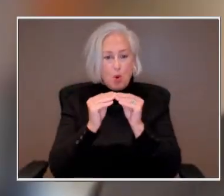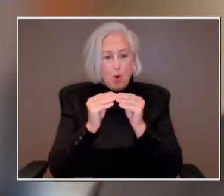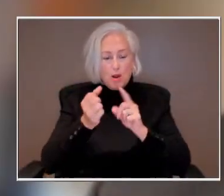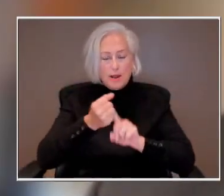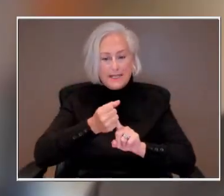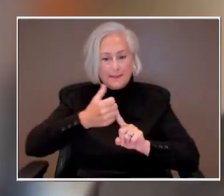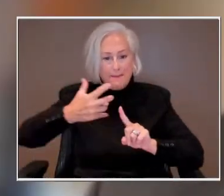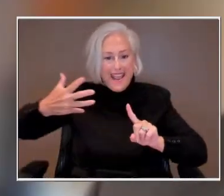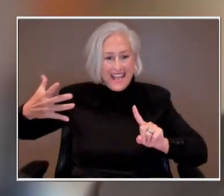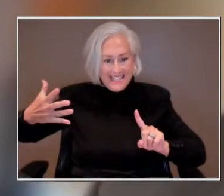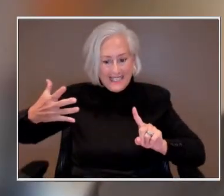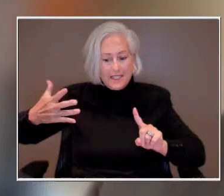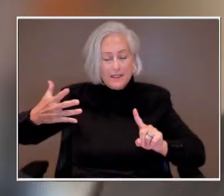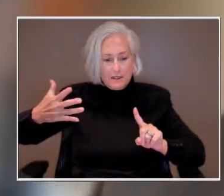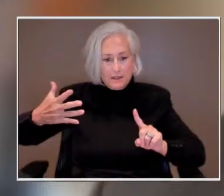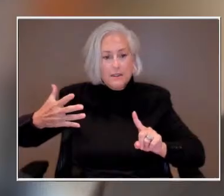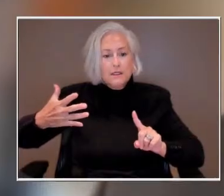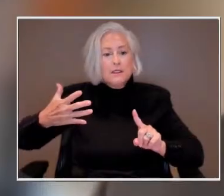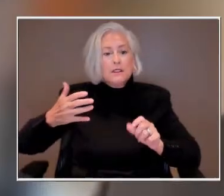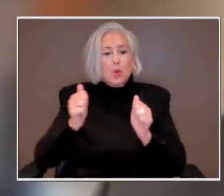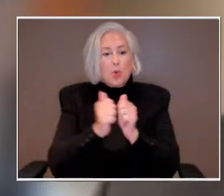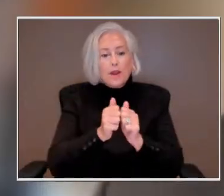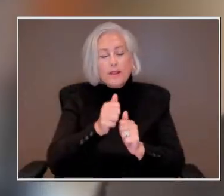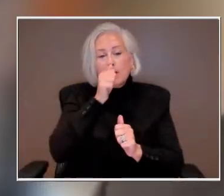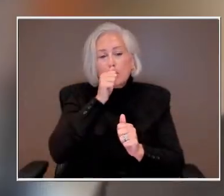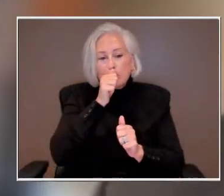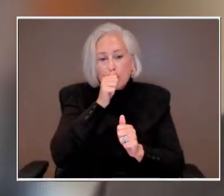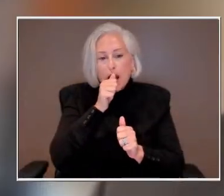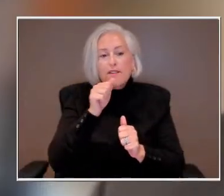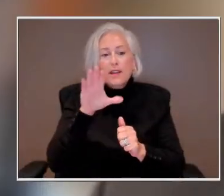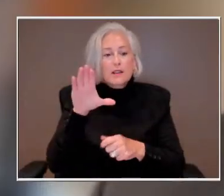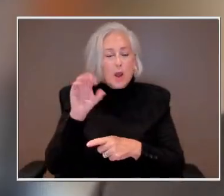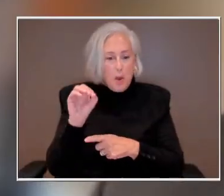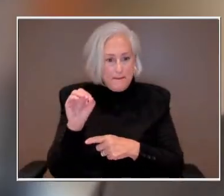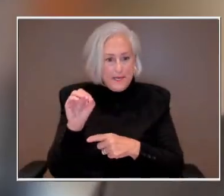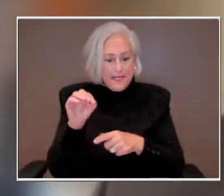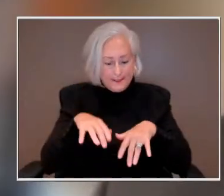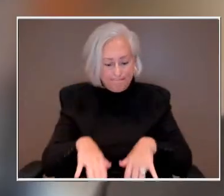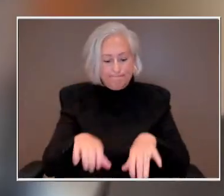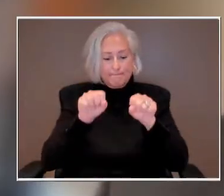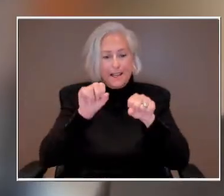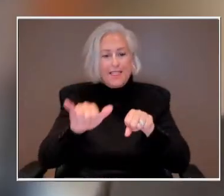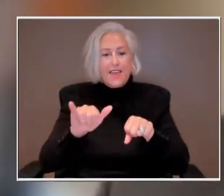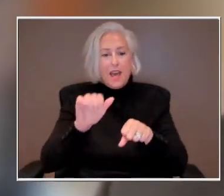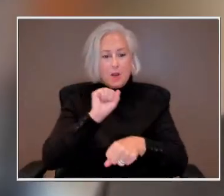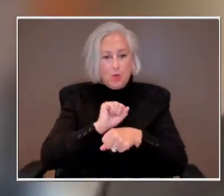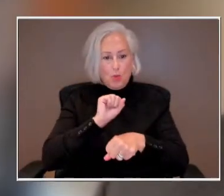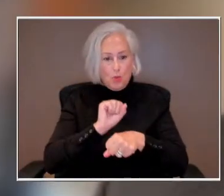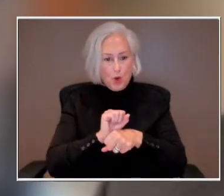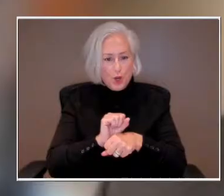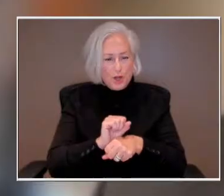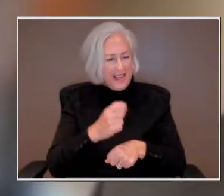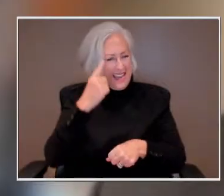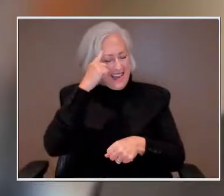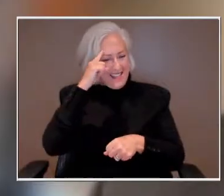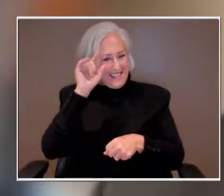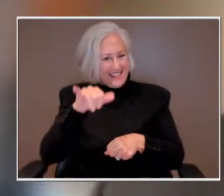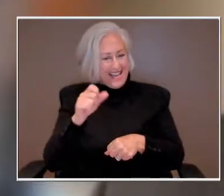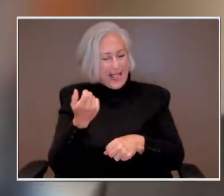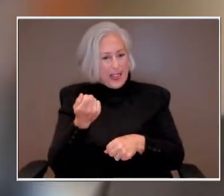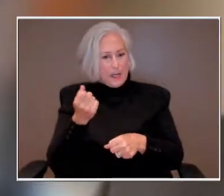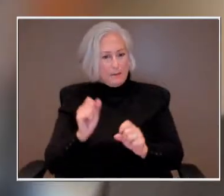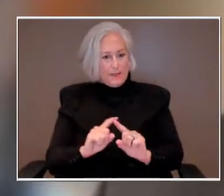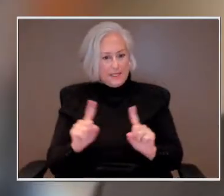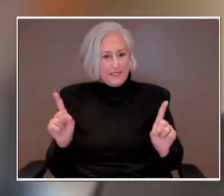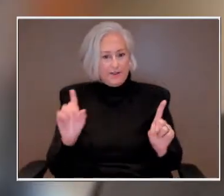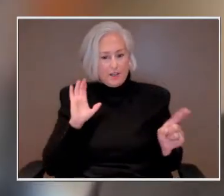out across a lot of private companies taking on some of that work as well. But I think that's a little different than our approach, which is